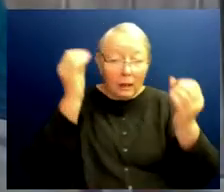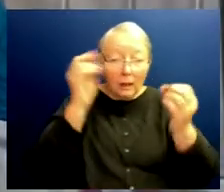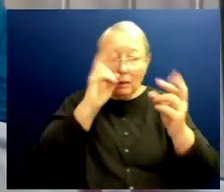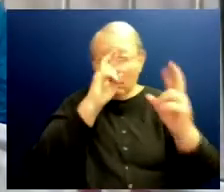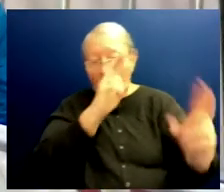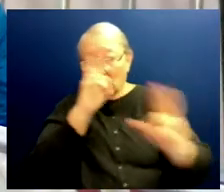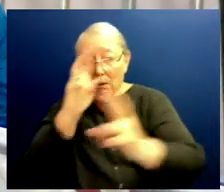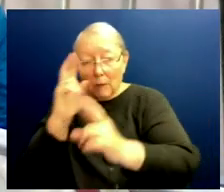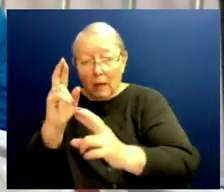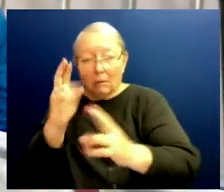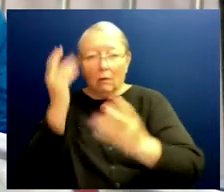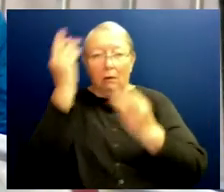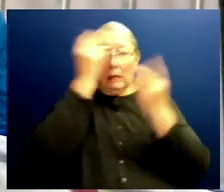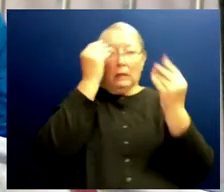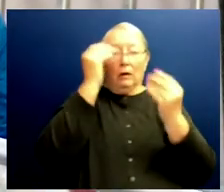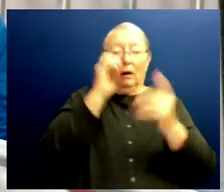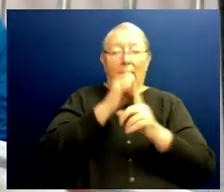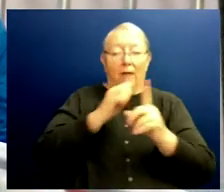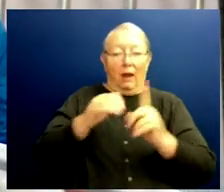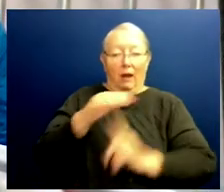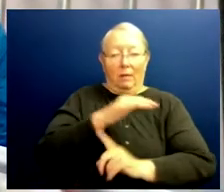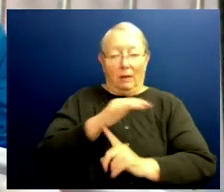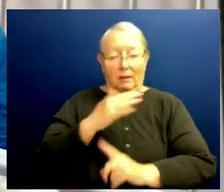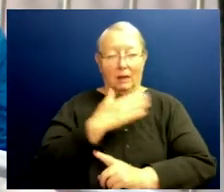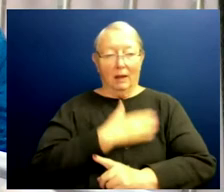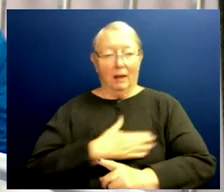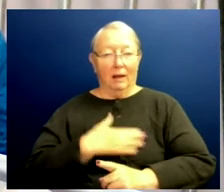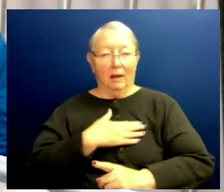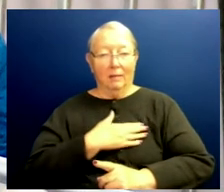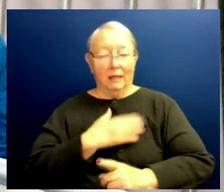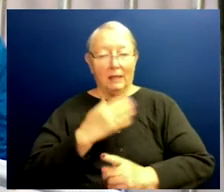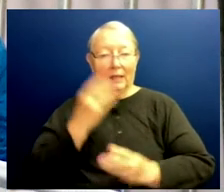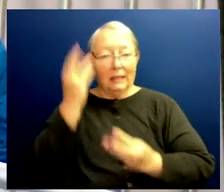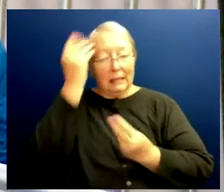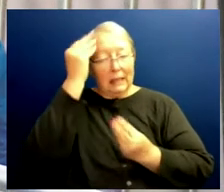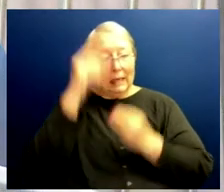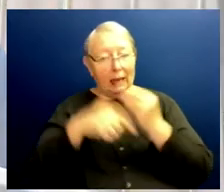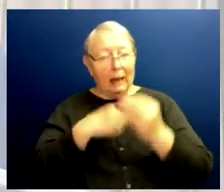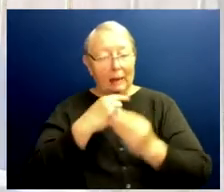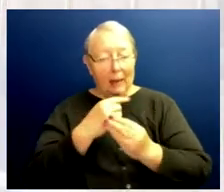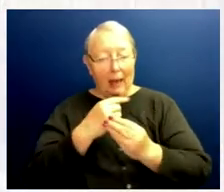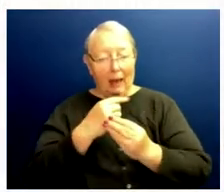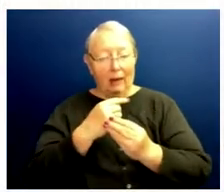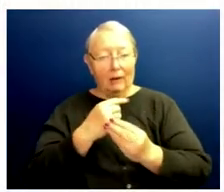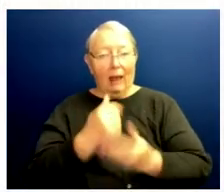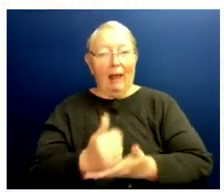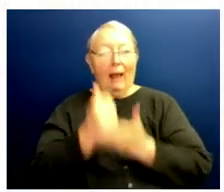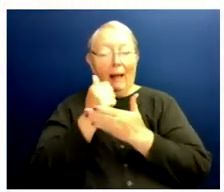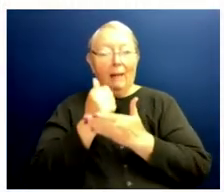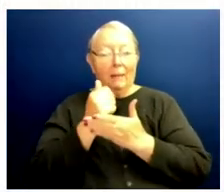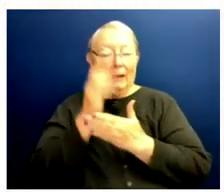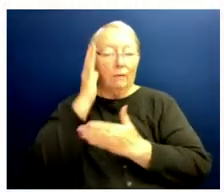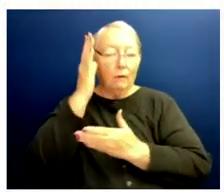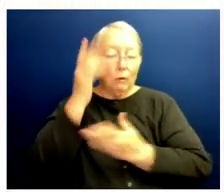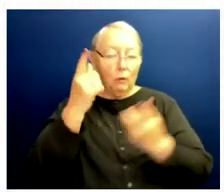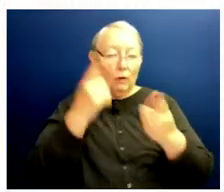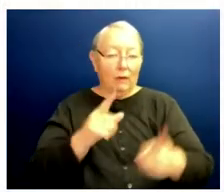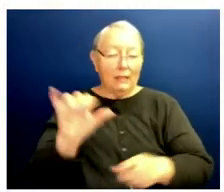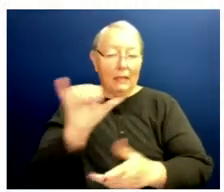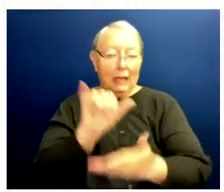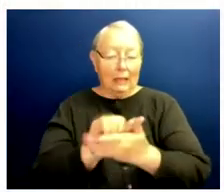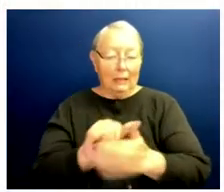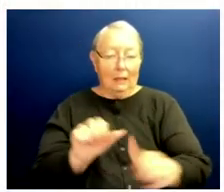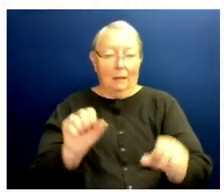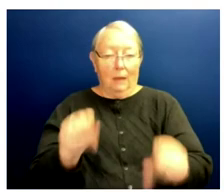environments. Please consider how you can join them to help make future events like this possible. To learn more,